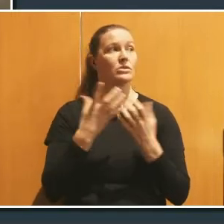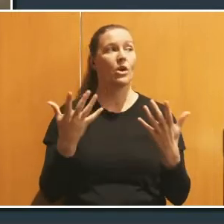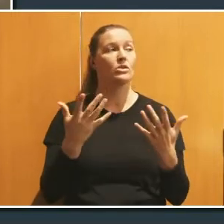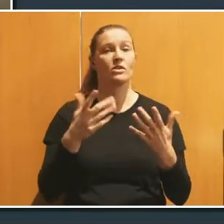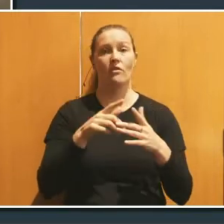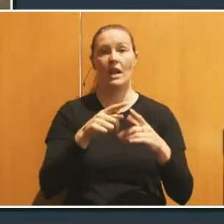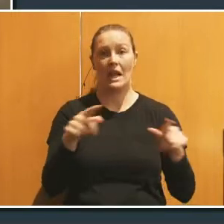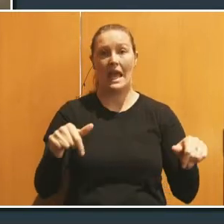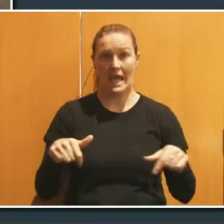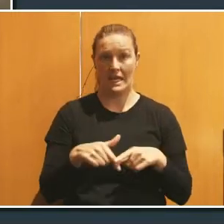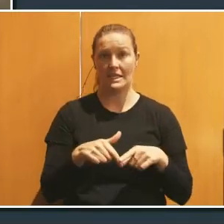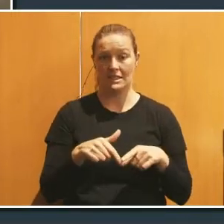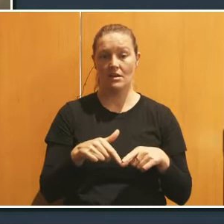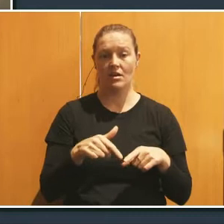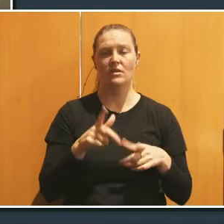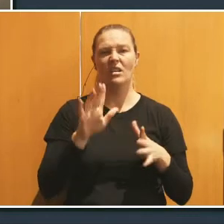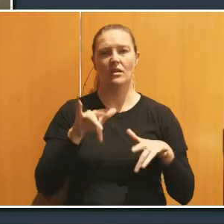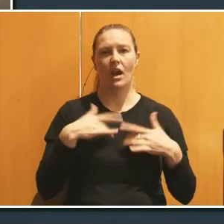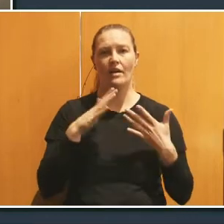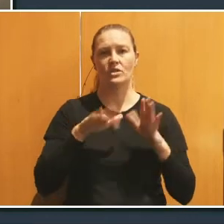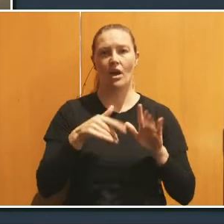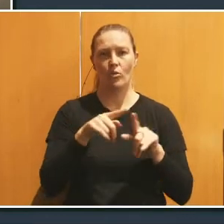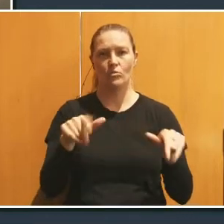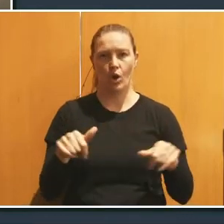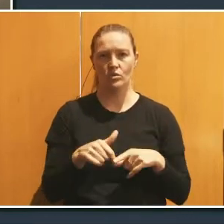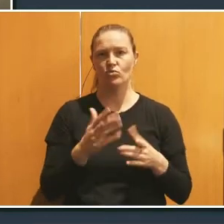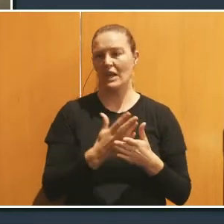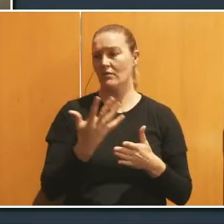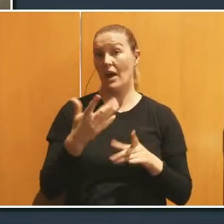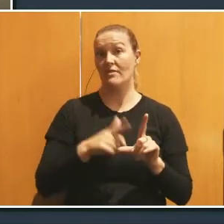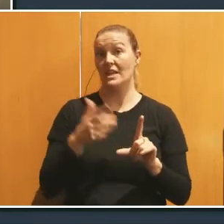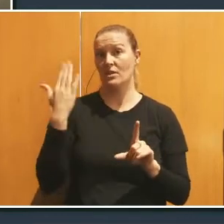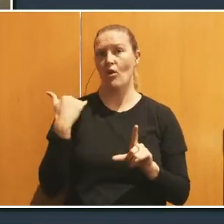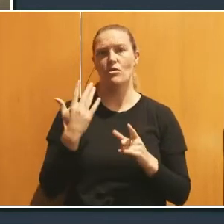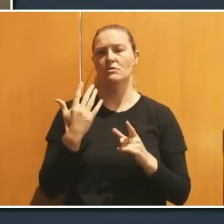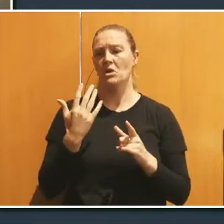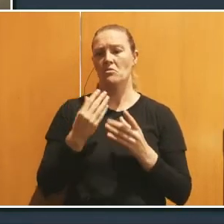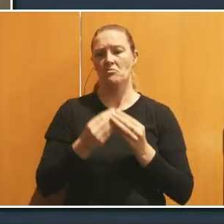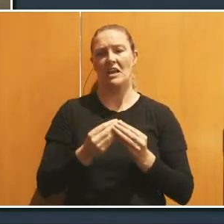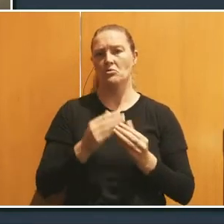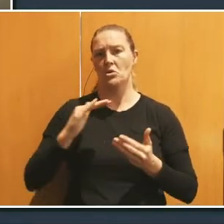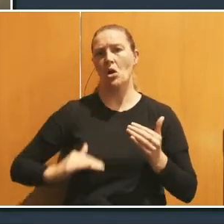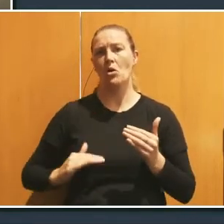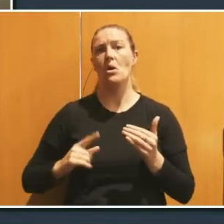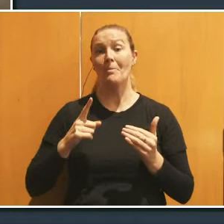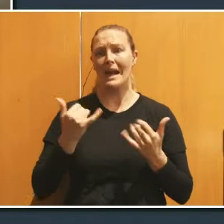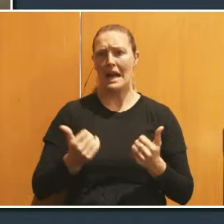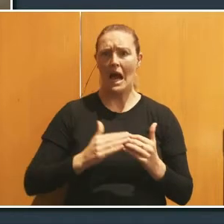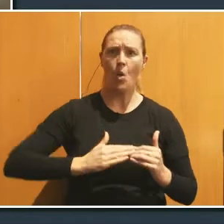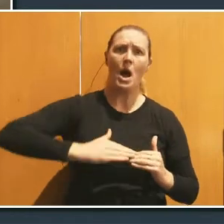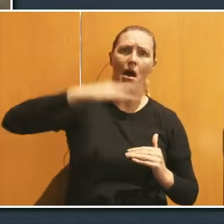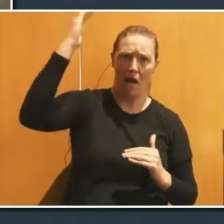were valueless up until about 5 years ago. Suddenly, they're being valued at astronomical